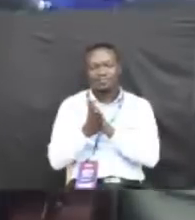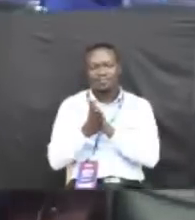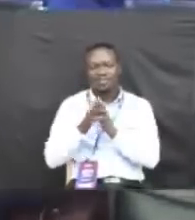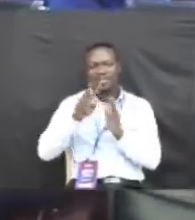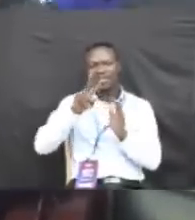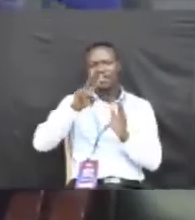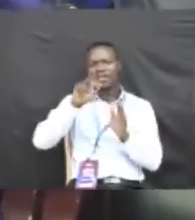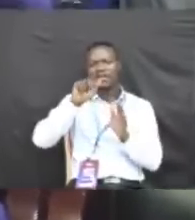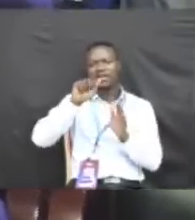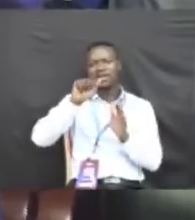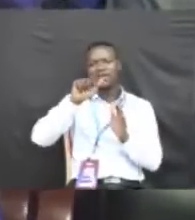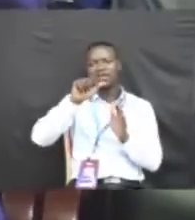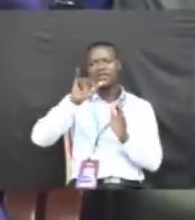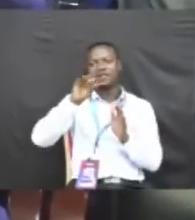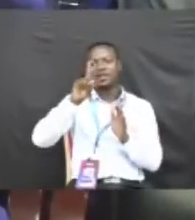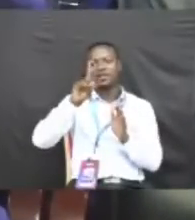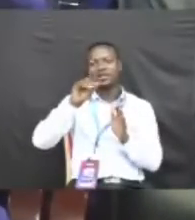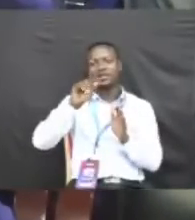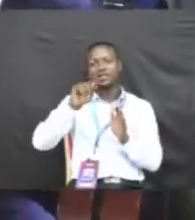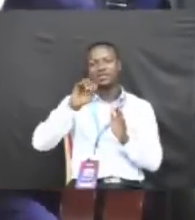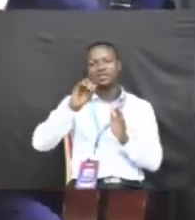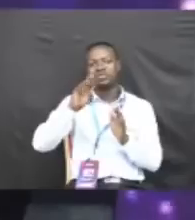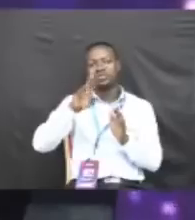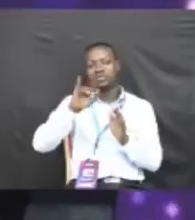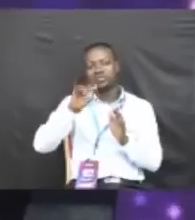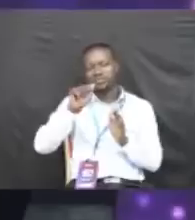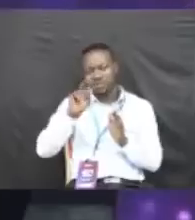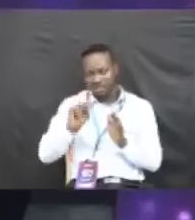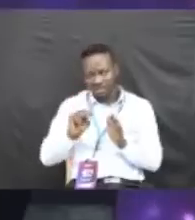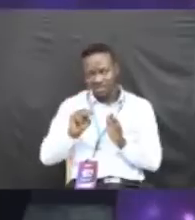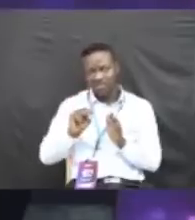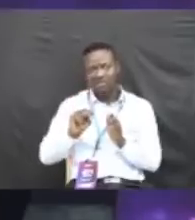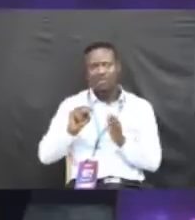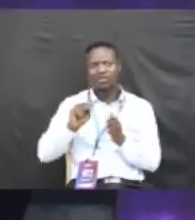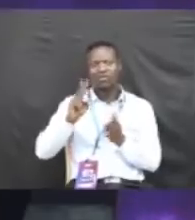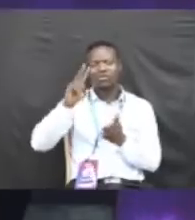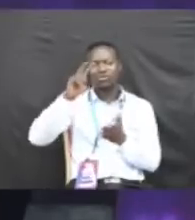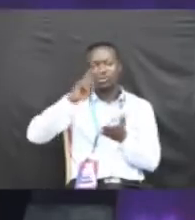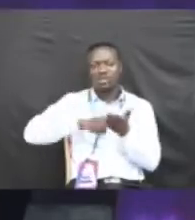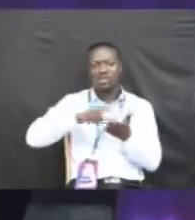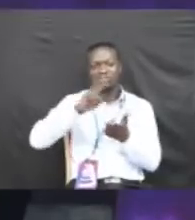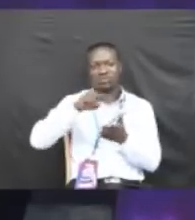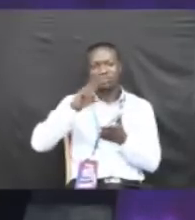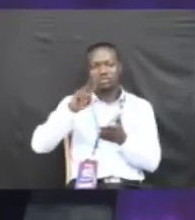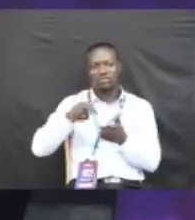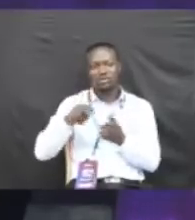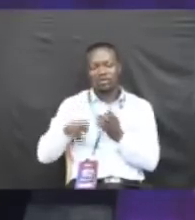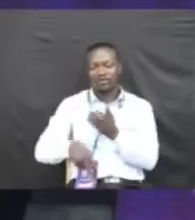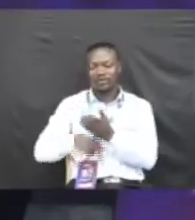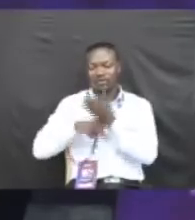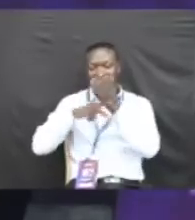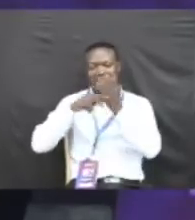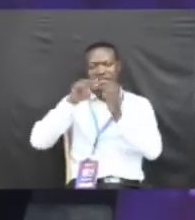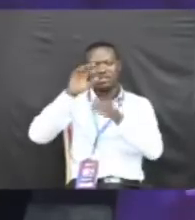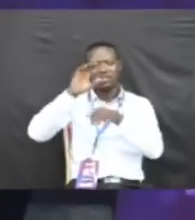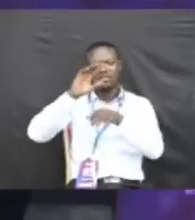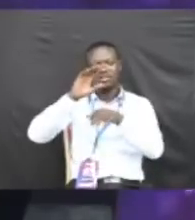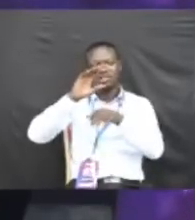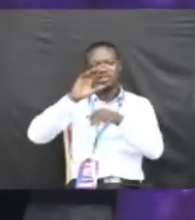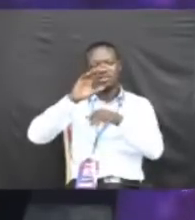validictorian for UHAS 2022 year group. He received vice chancellor's prize for bar